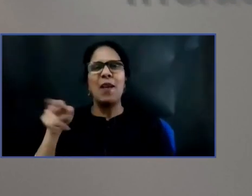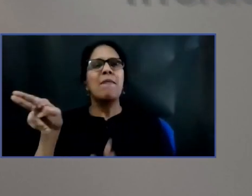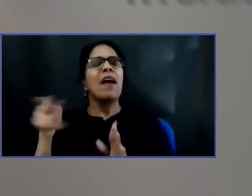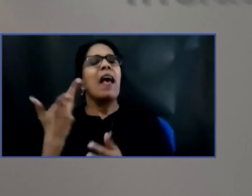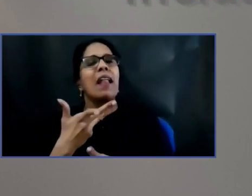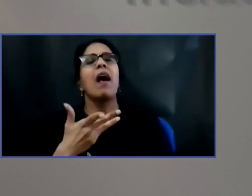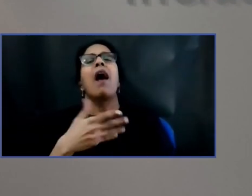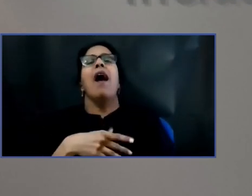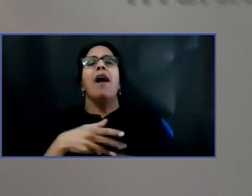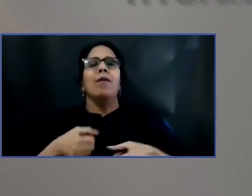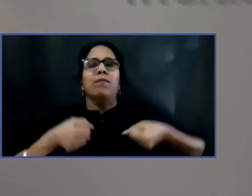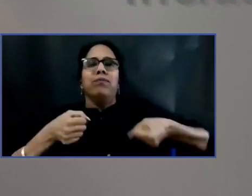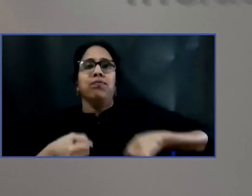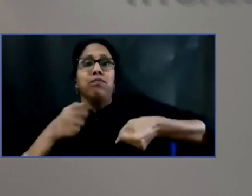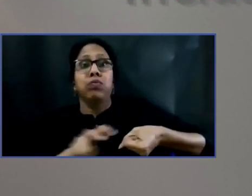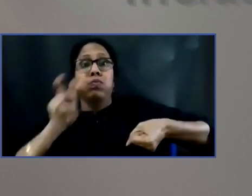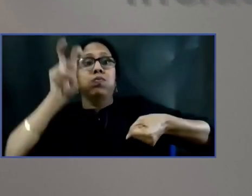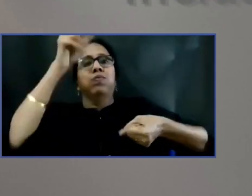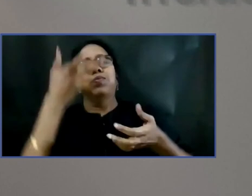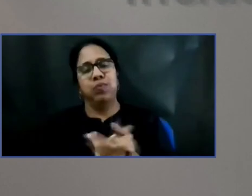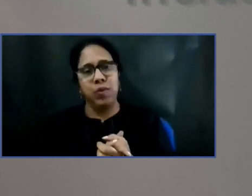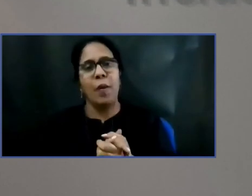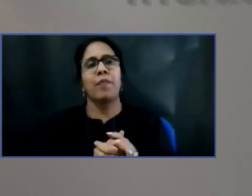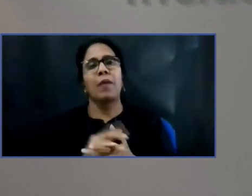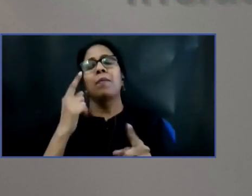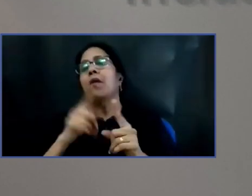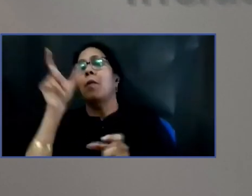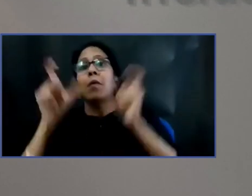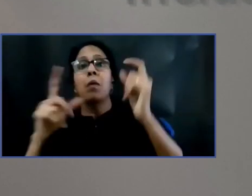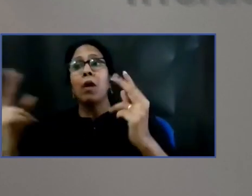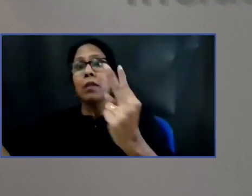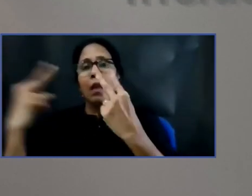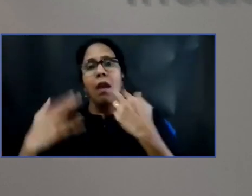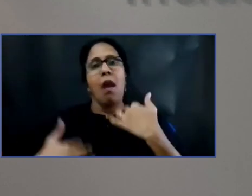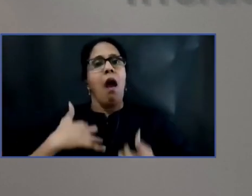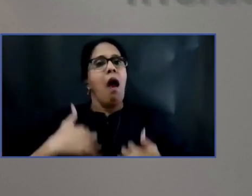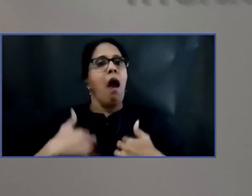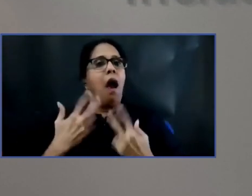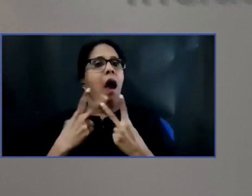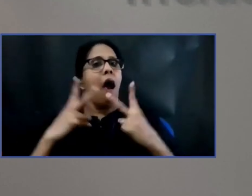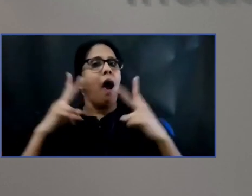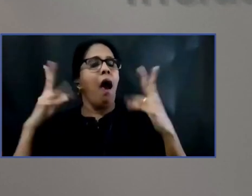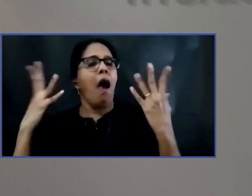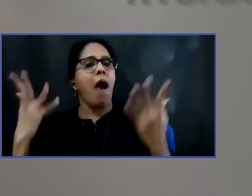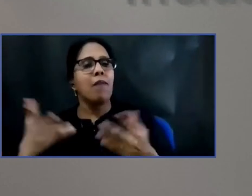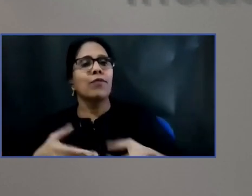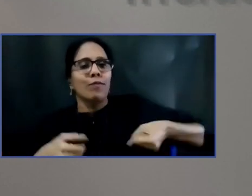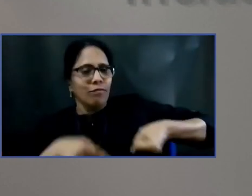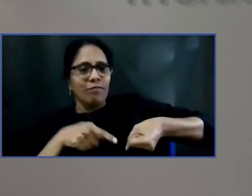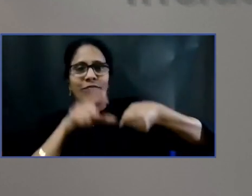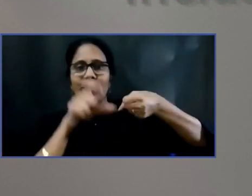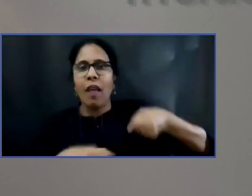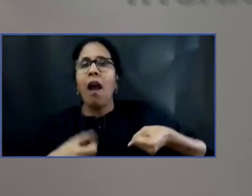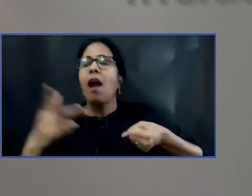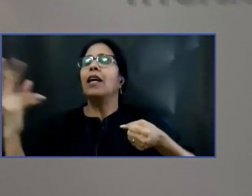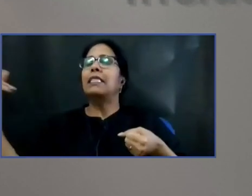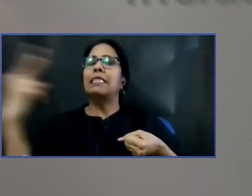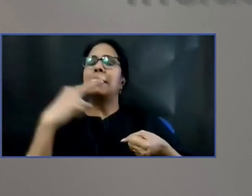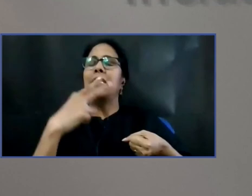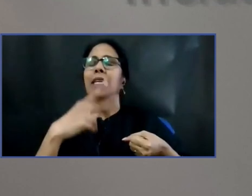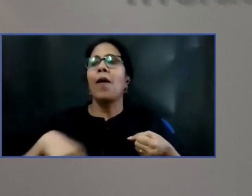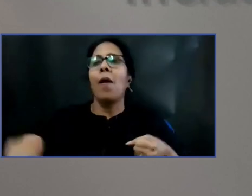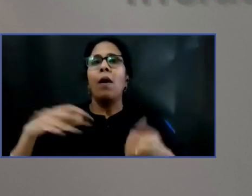on crutch, and have inspired many with my signature post, Crutch Piece. I hope it will be a reflection to others like